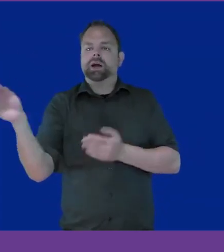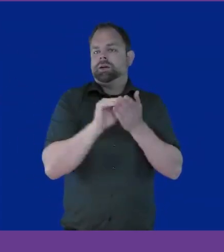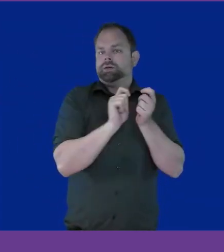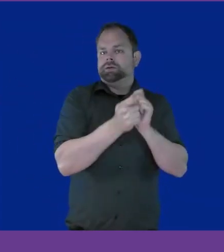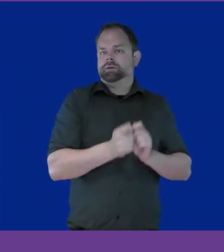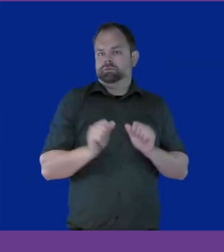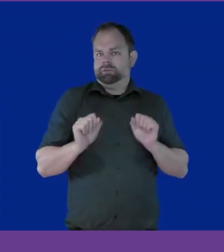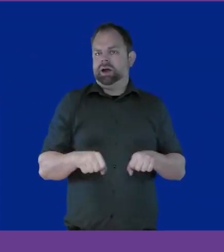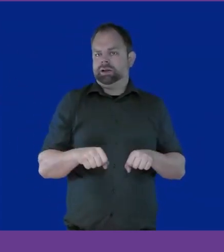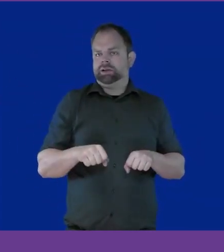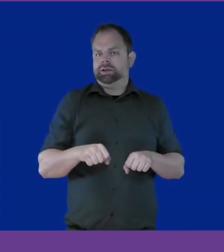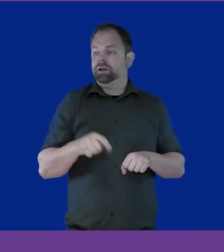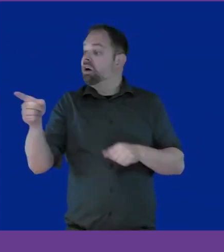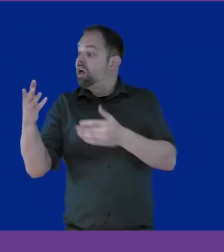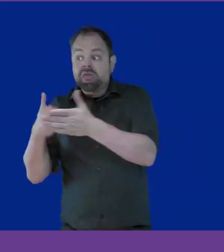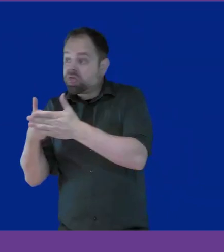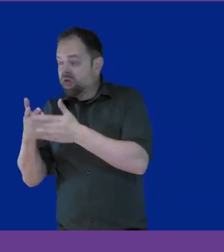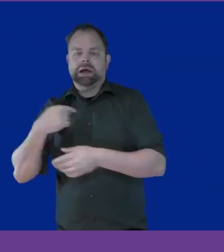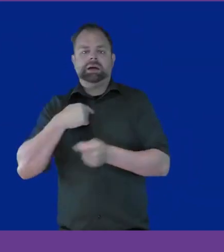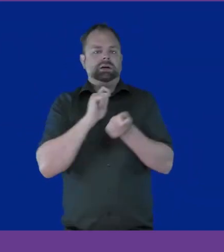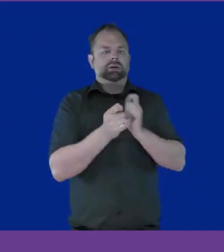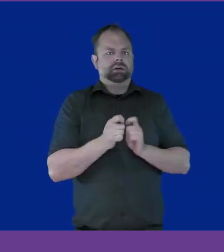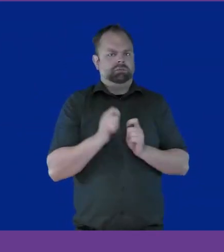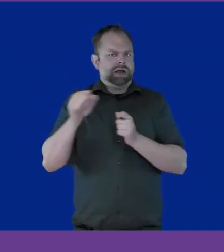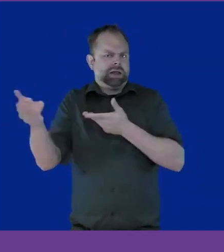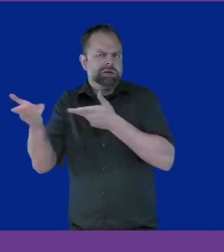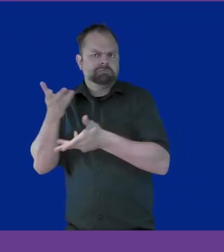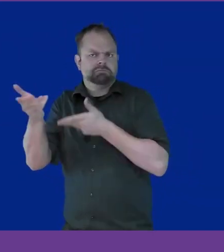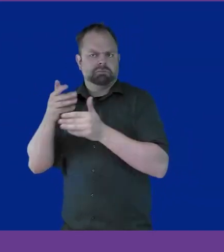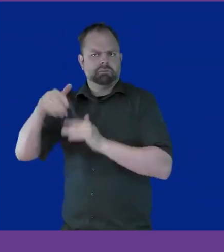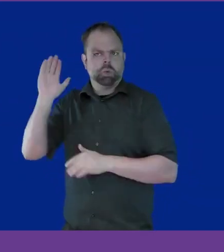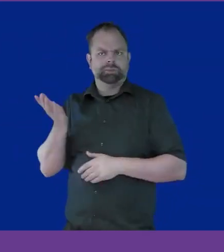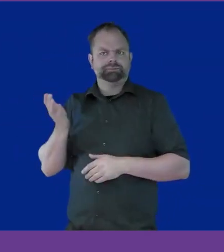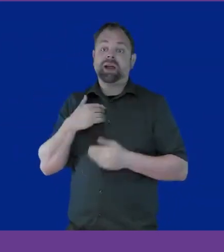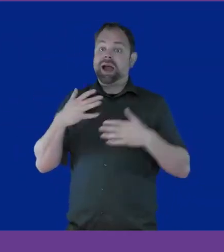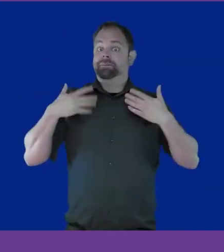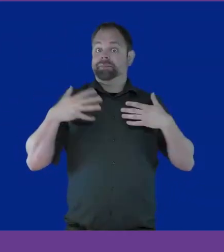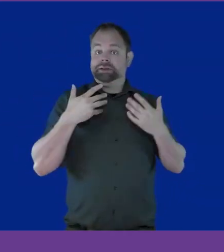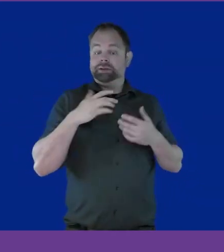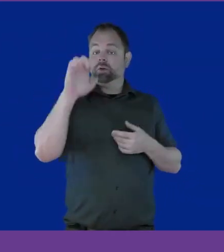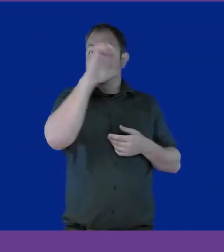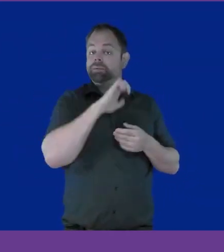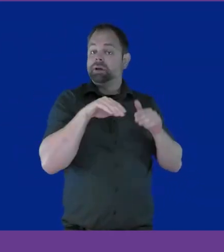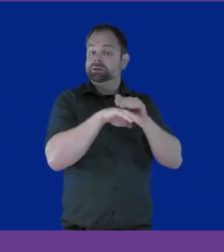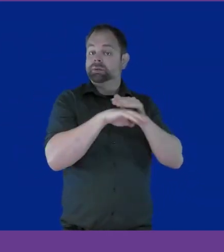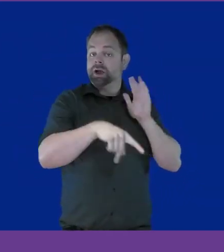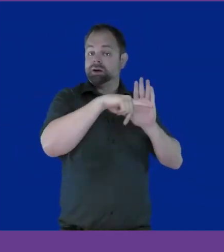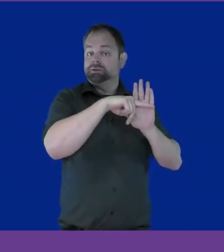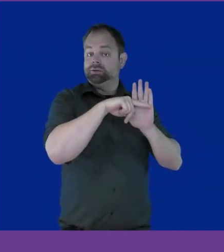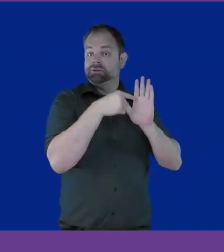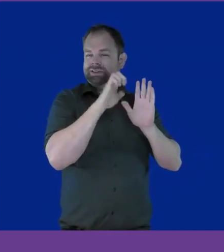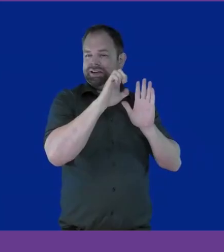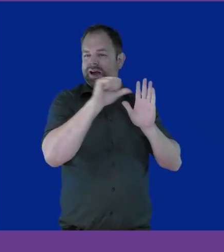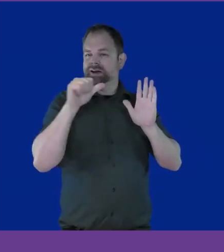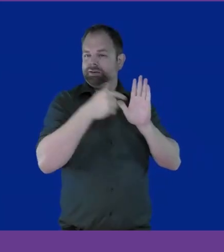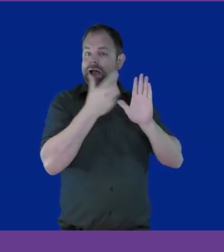do this without some legislation in place which makes them do it. So I'm very interested to see how this will actually make a change,